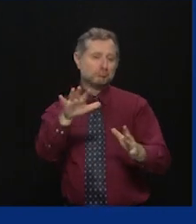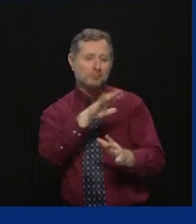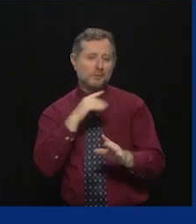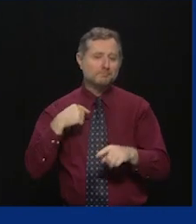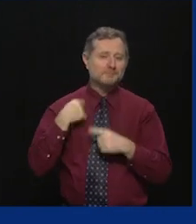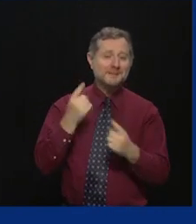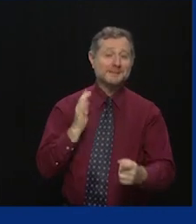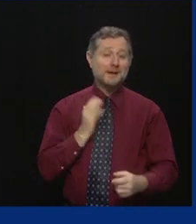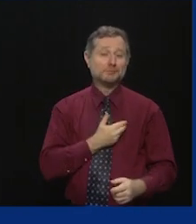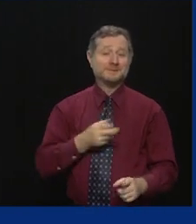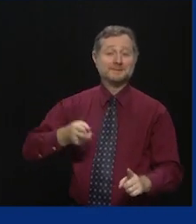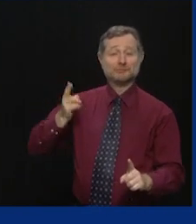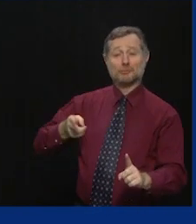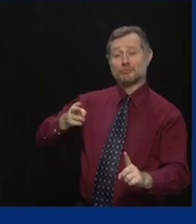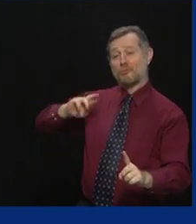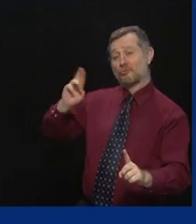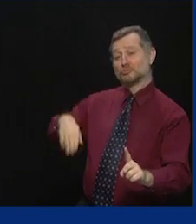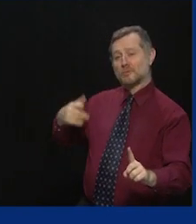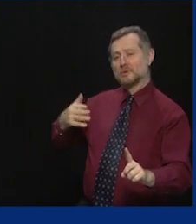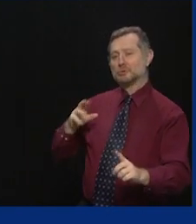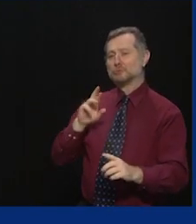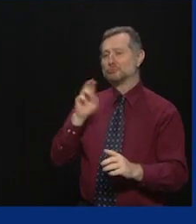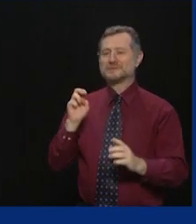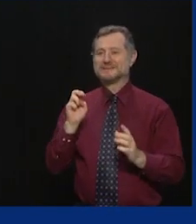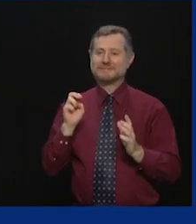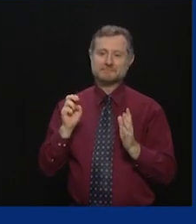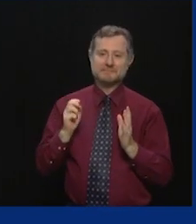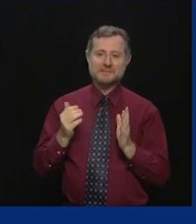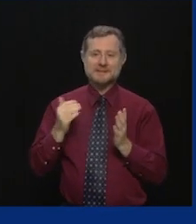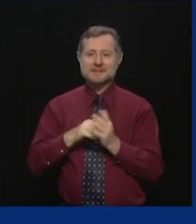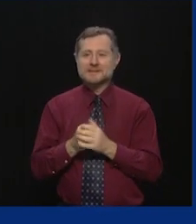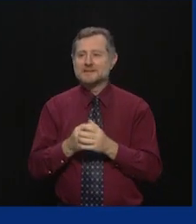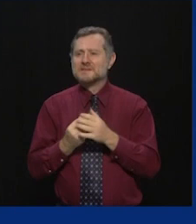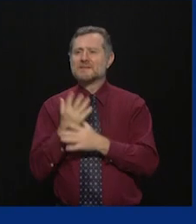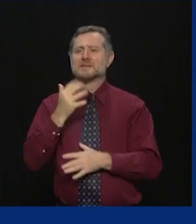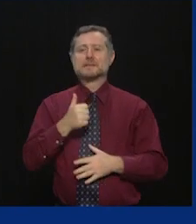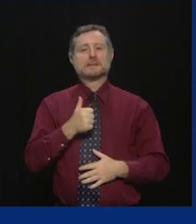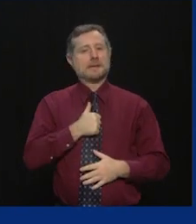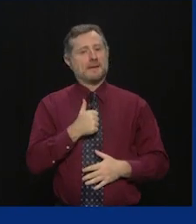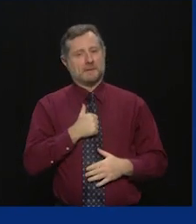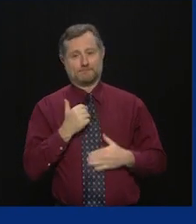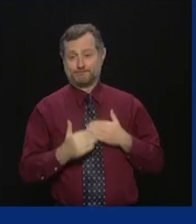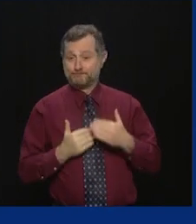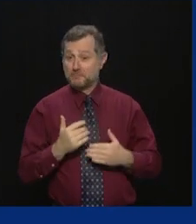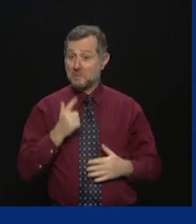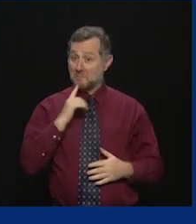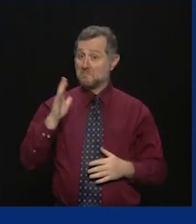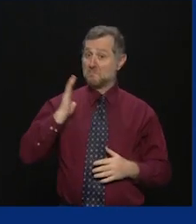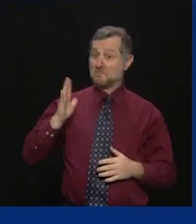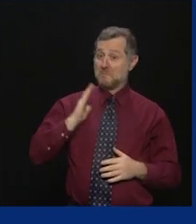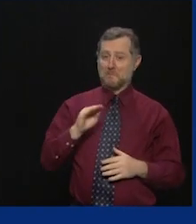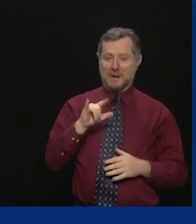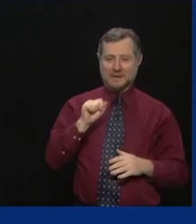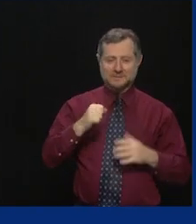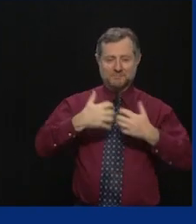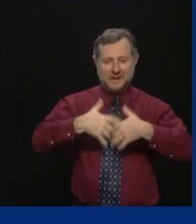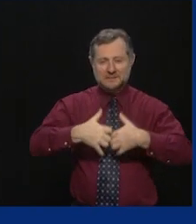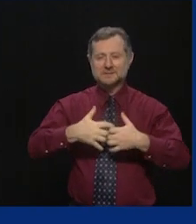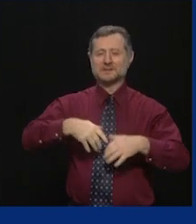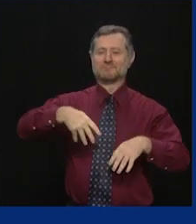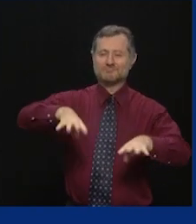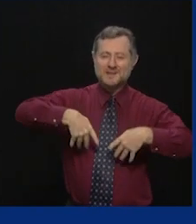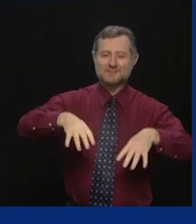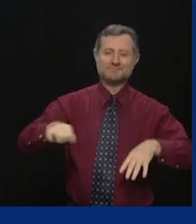itself. First, we was a flower city that boomed due to the Erie Canal and the mills that factories fostered. Then we were